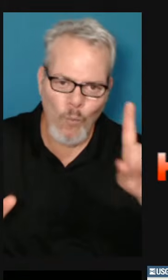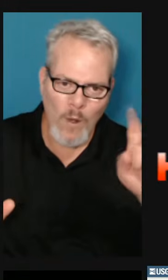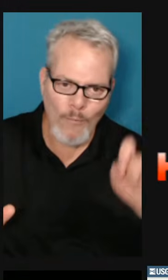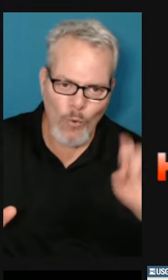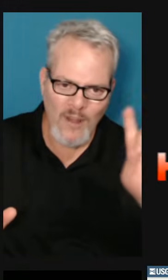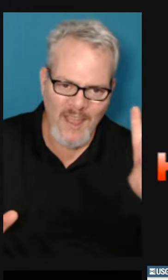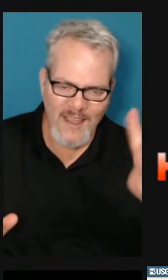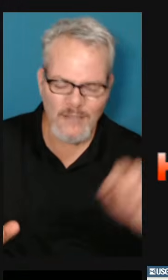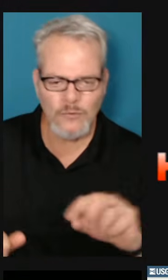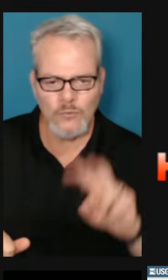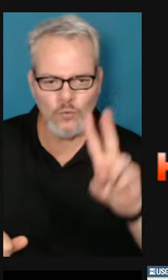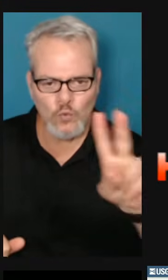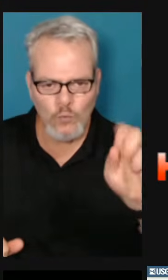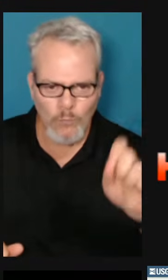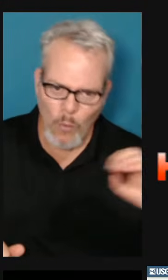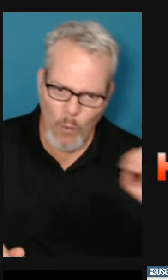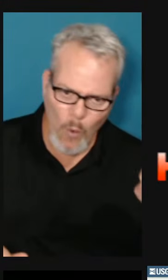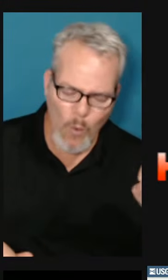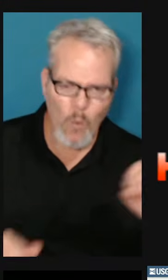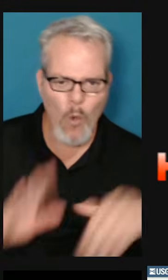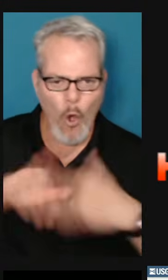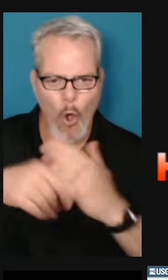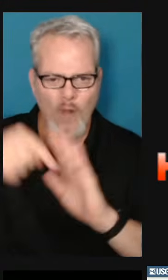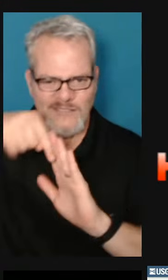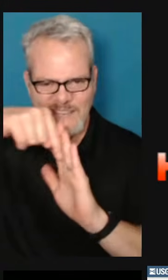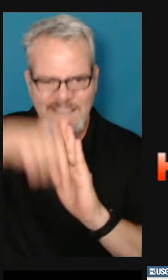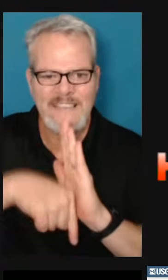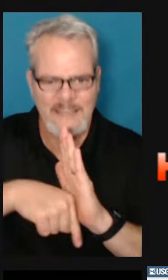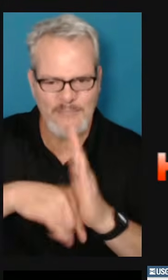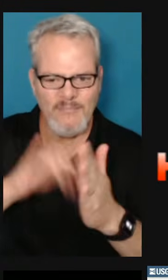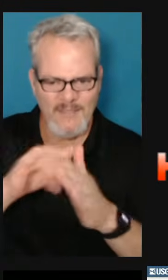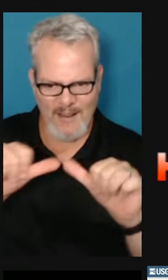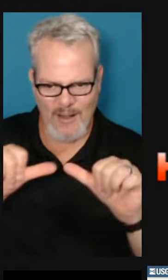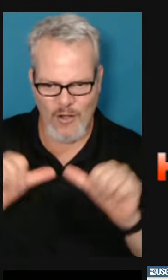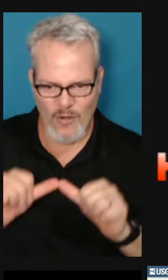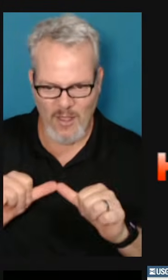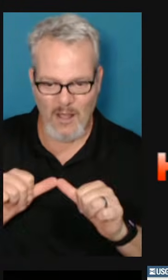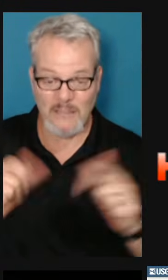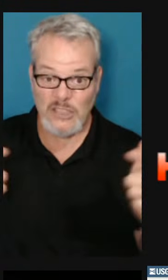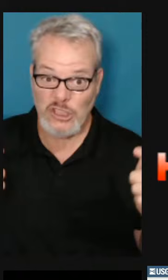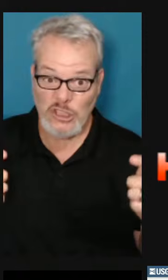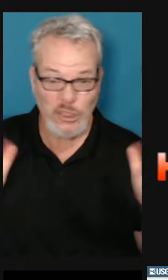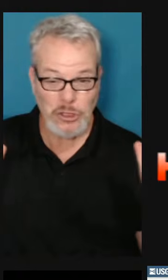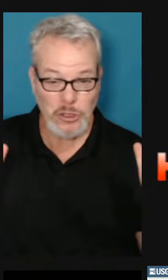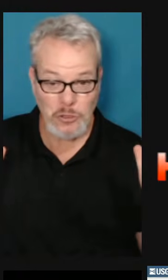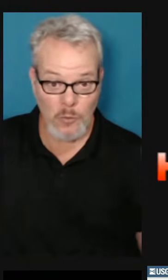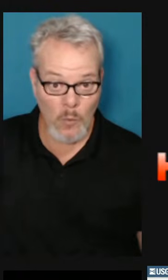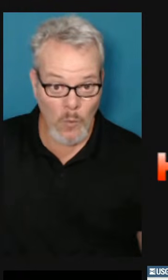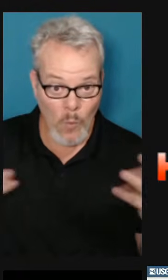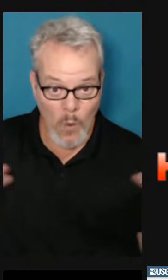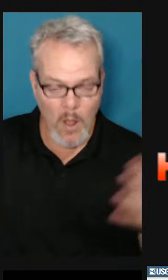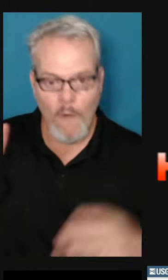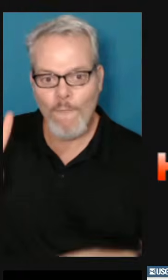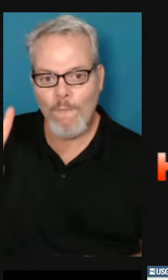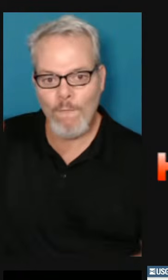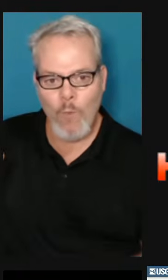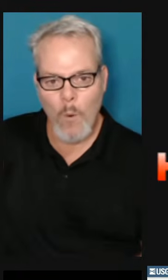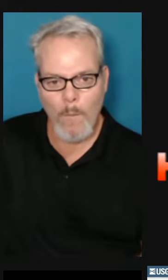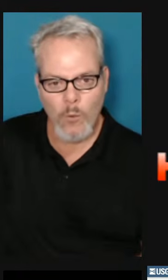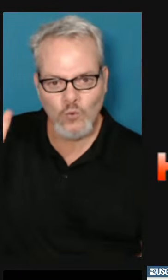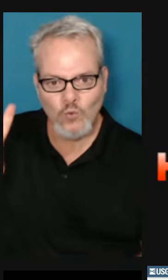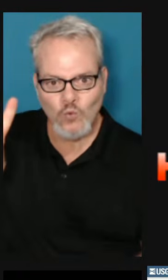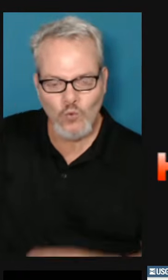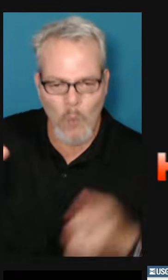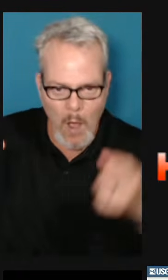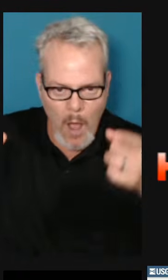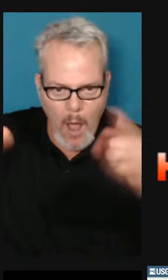through there, all deep down in that deep population. But the largest one we've had was actually a 4.2 that occurred deep in